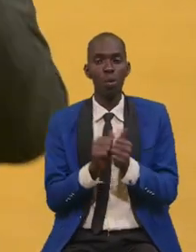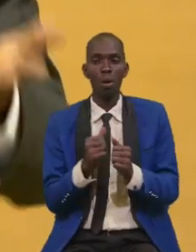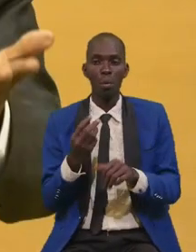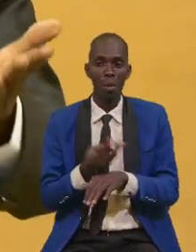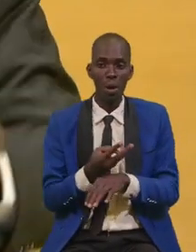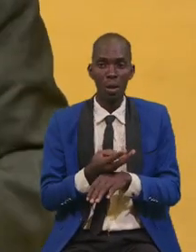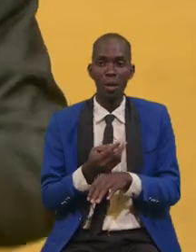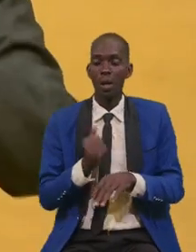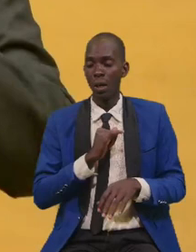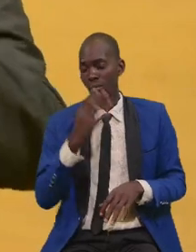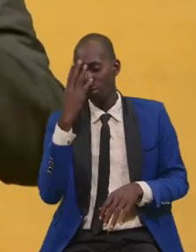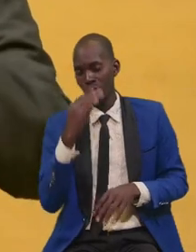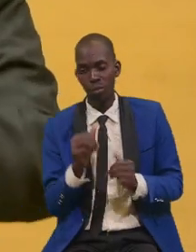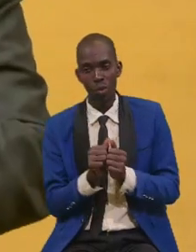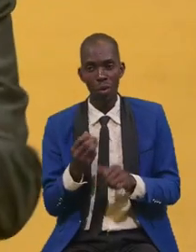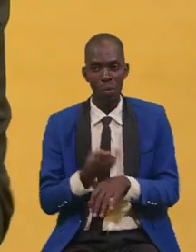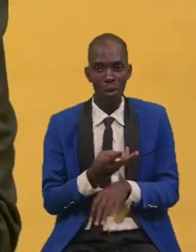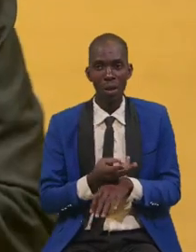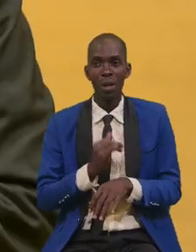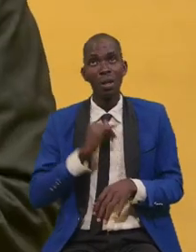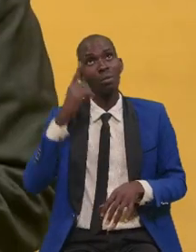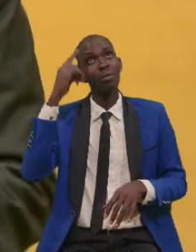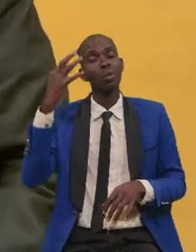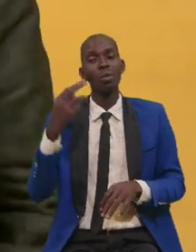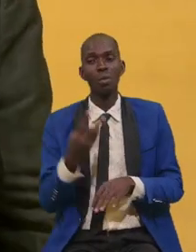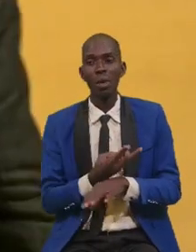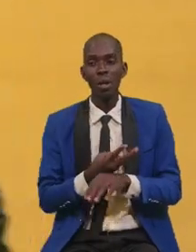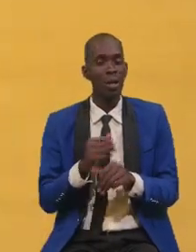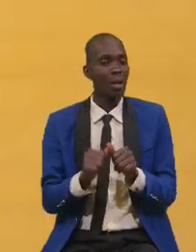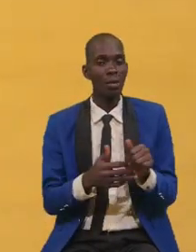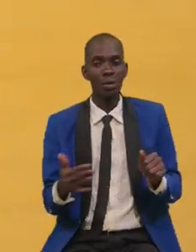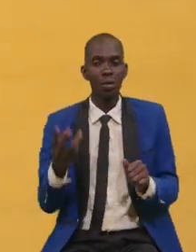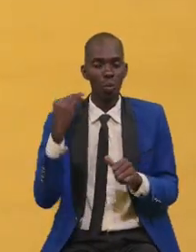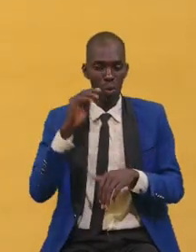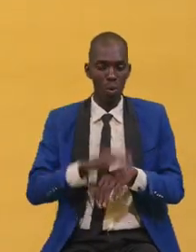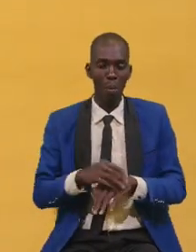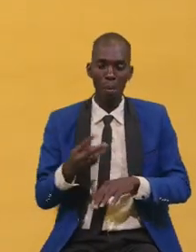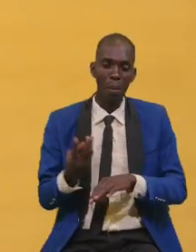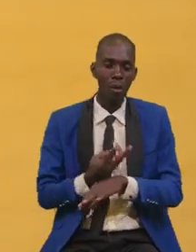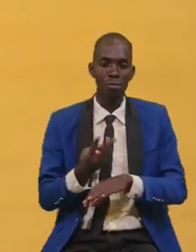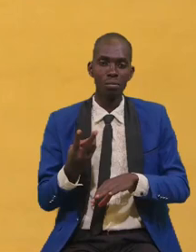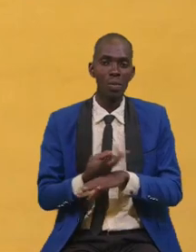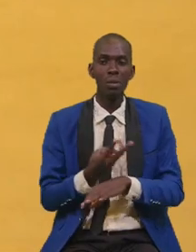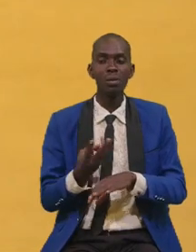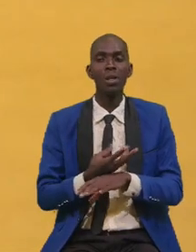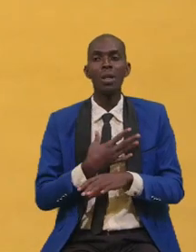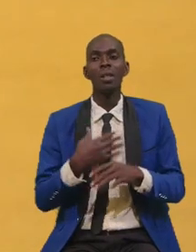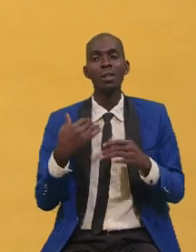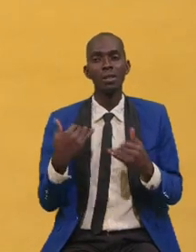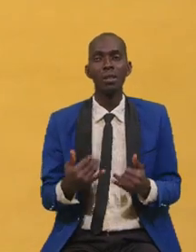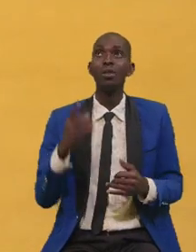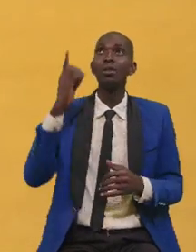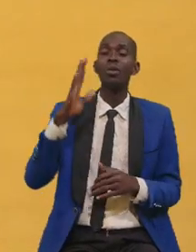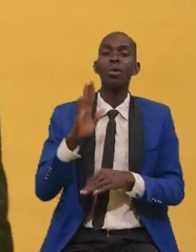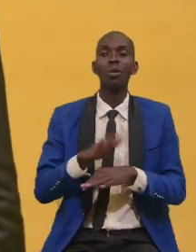I dreamt of maths, everything was mathematics. And now God called me to be a